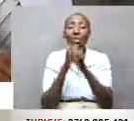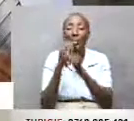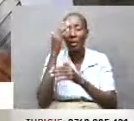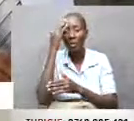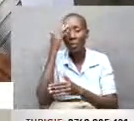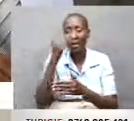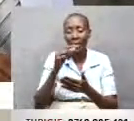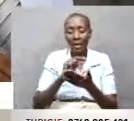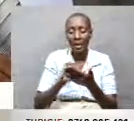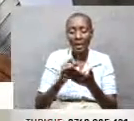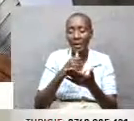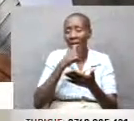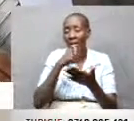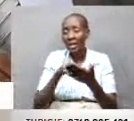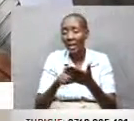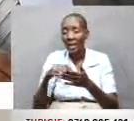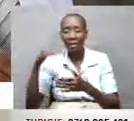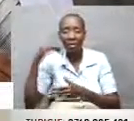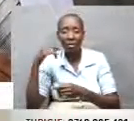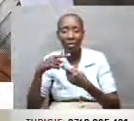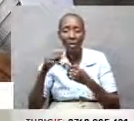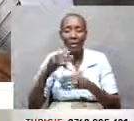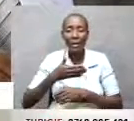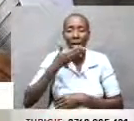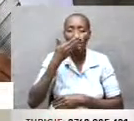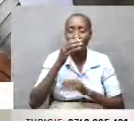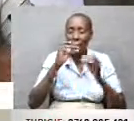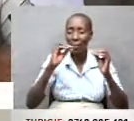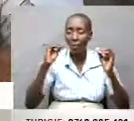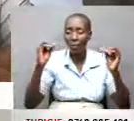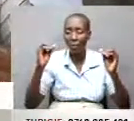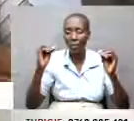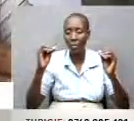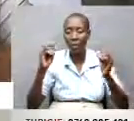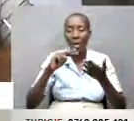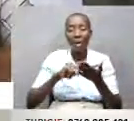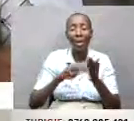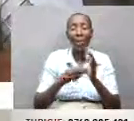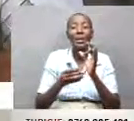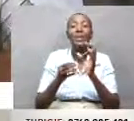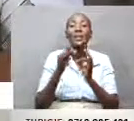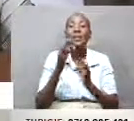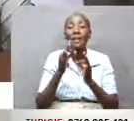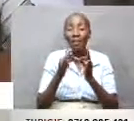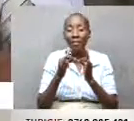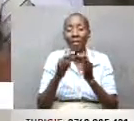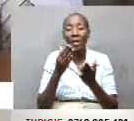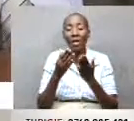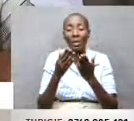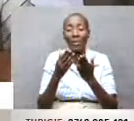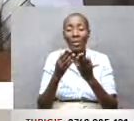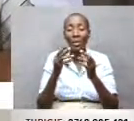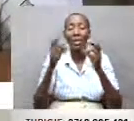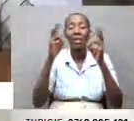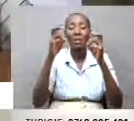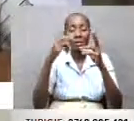call, nobody dares to respond positively to address the need on the ground. It means that if there are any procurement issues to be